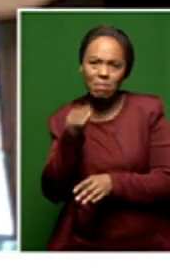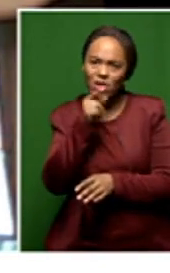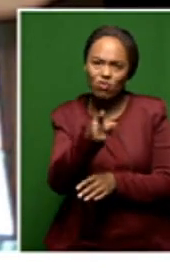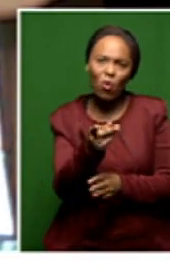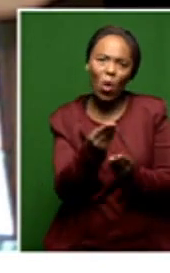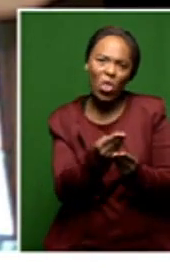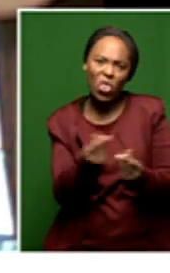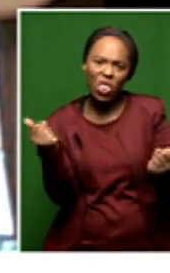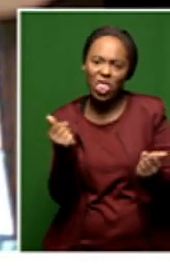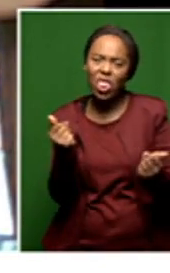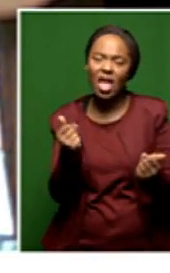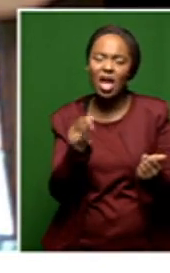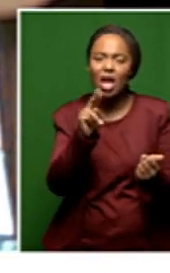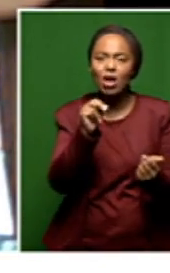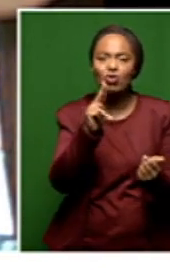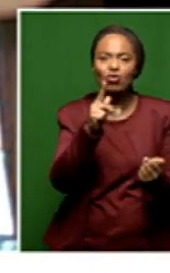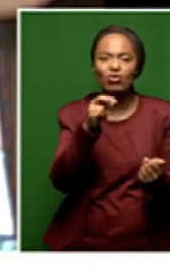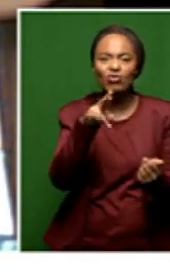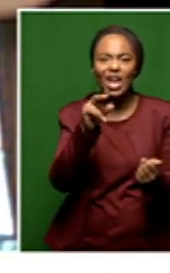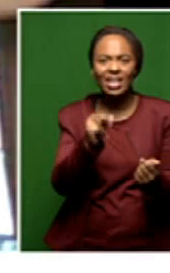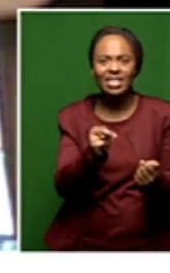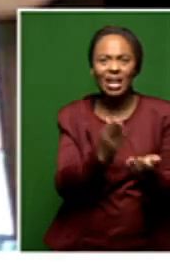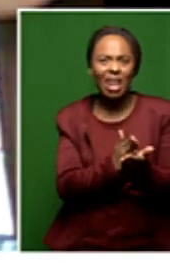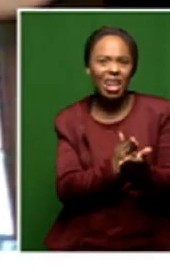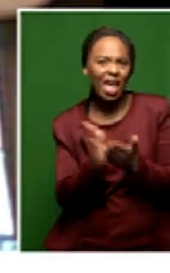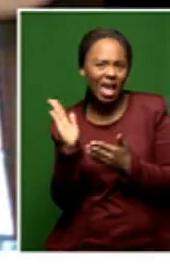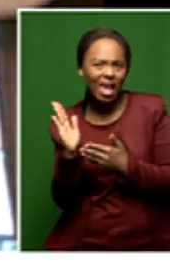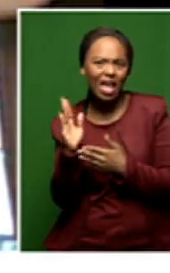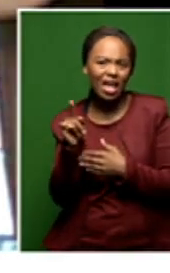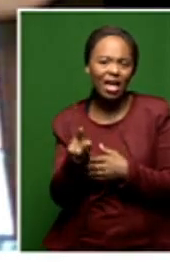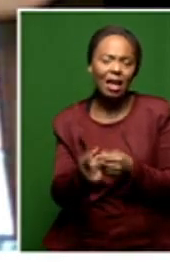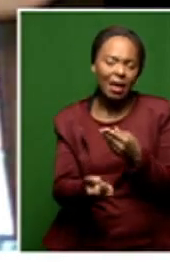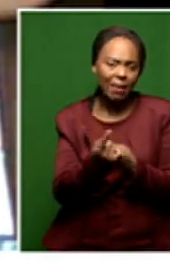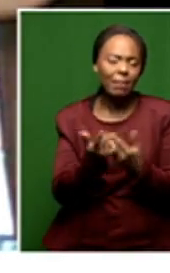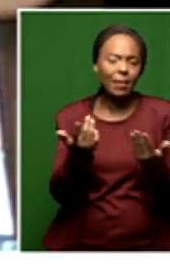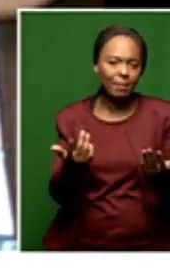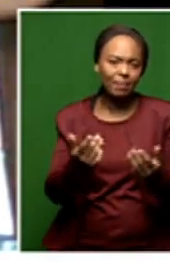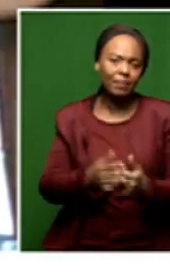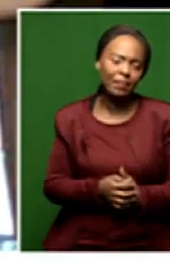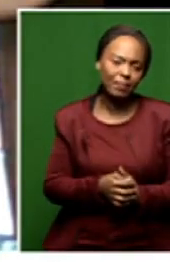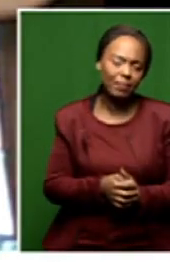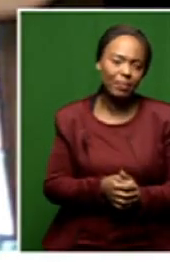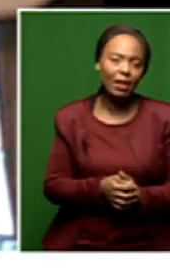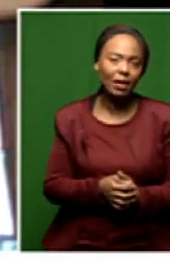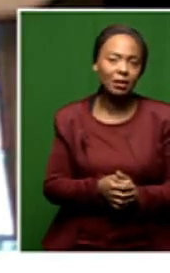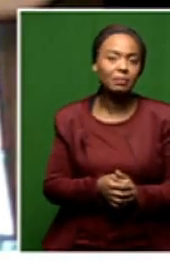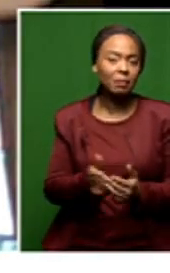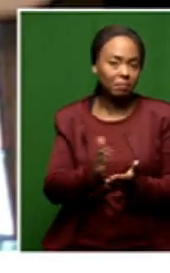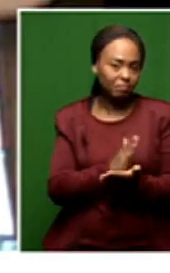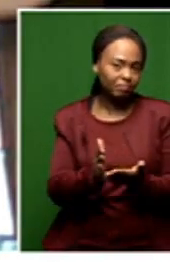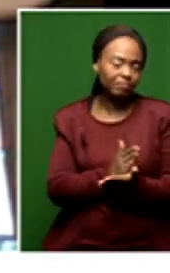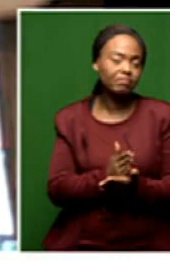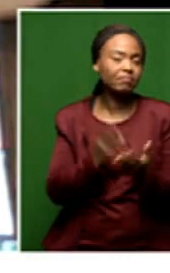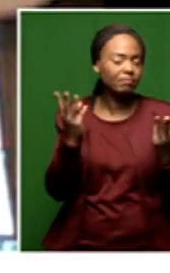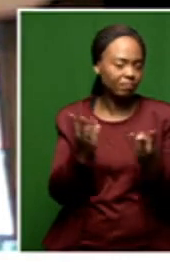has led to the bad bacteria in our gut starting to win the war. And in certain people, this is